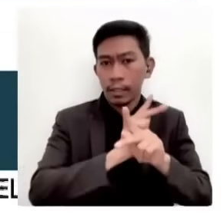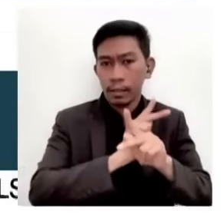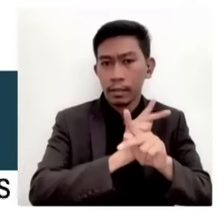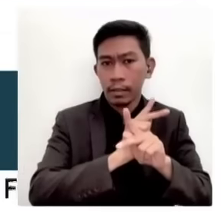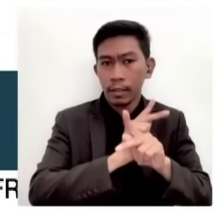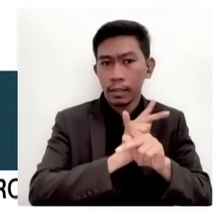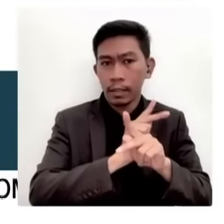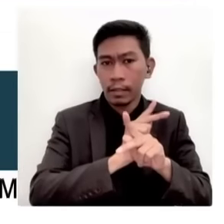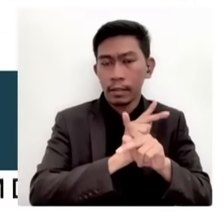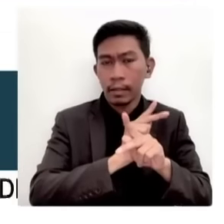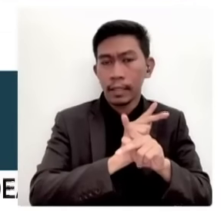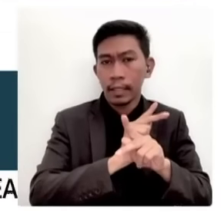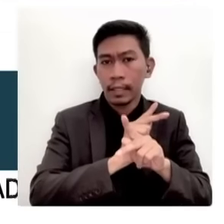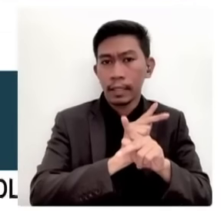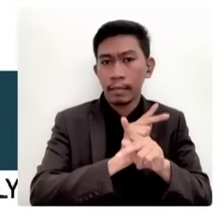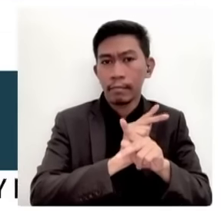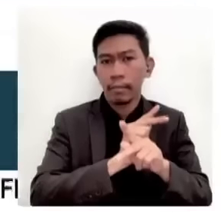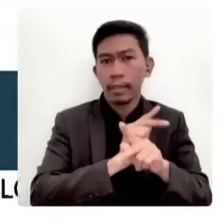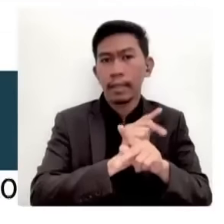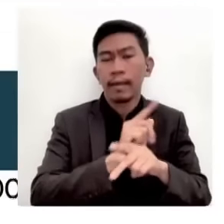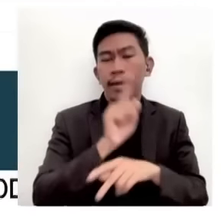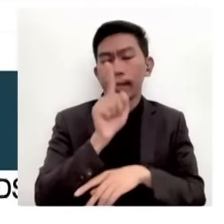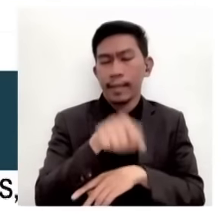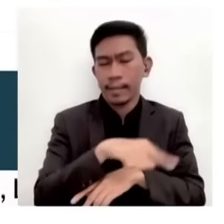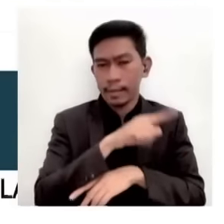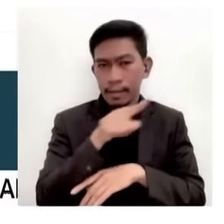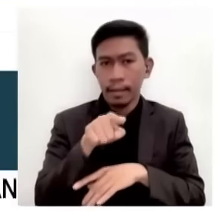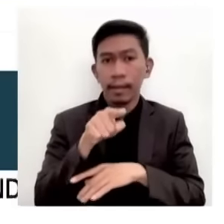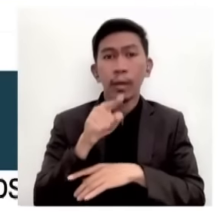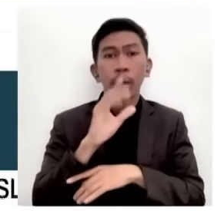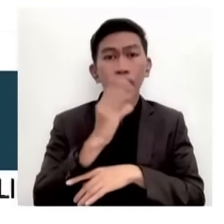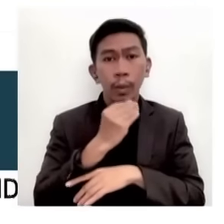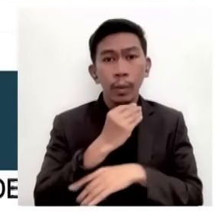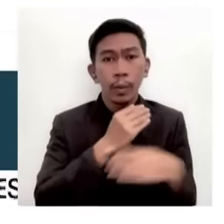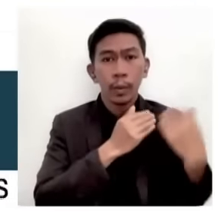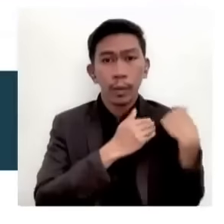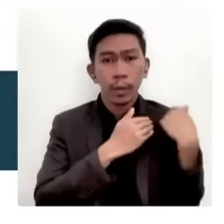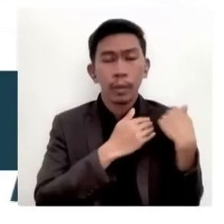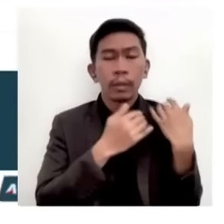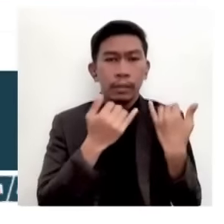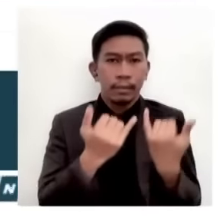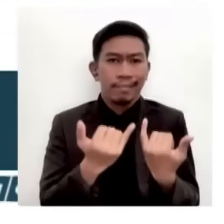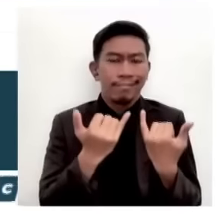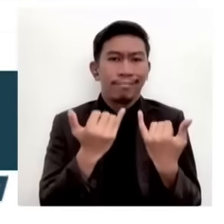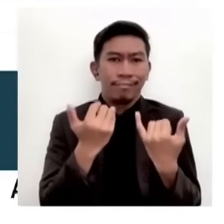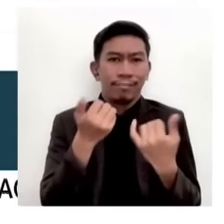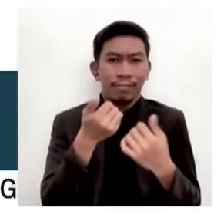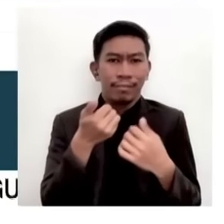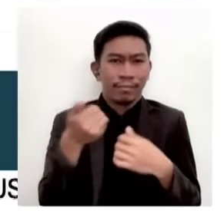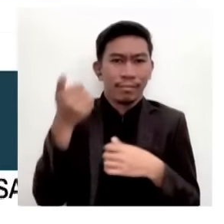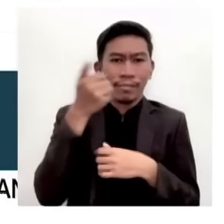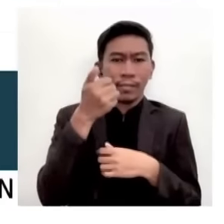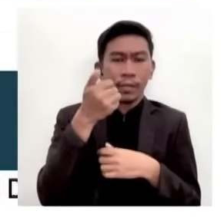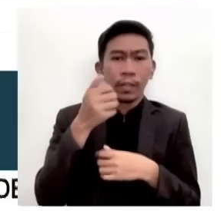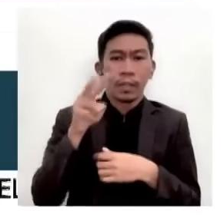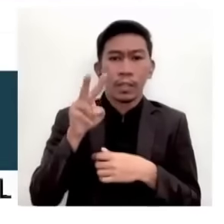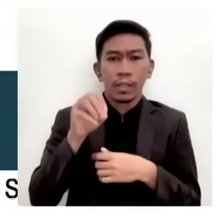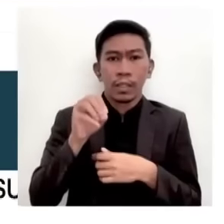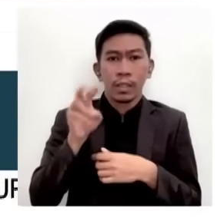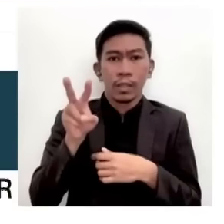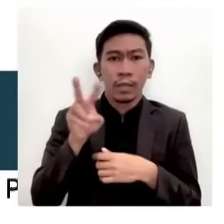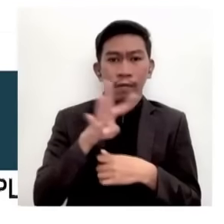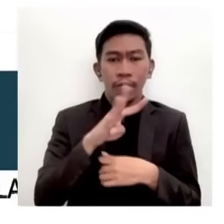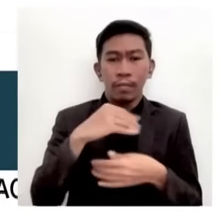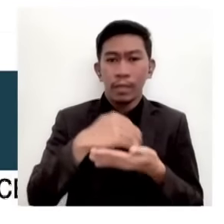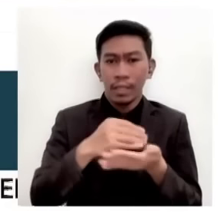na cancel ng present administration. 2024 budget, ganun din ang ginawa. Ito yung pinrogram